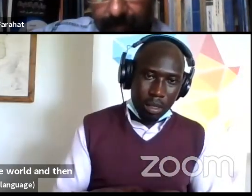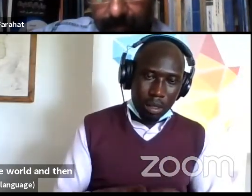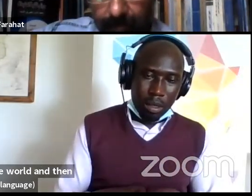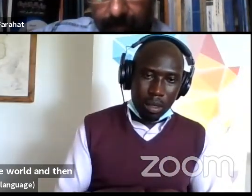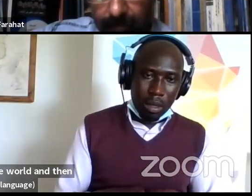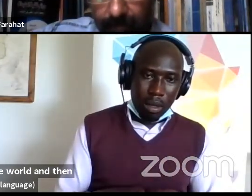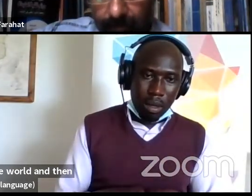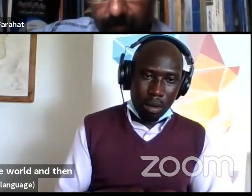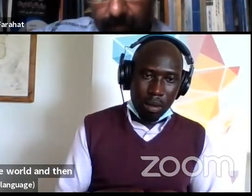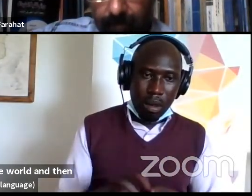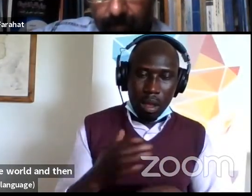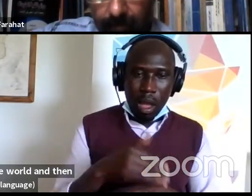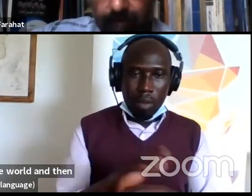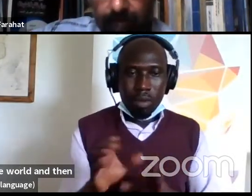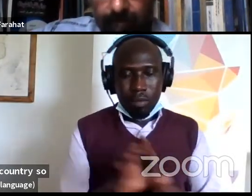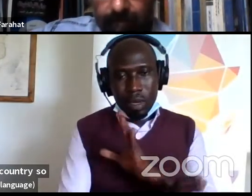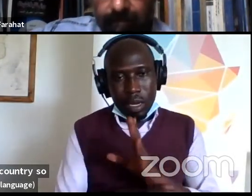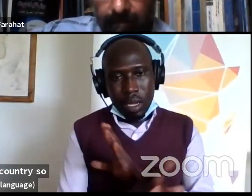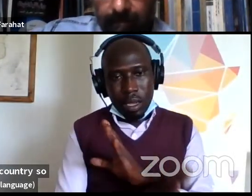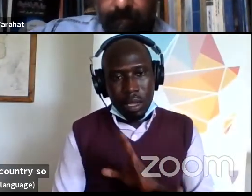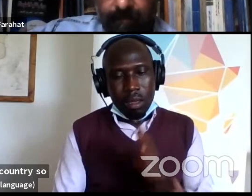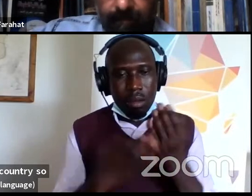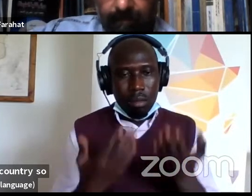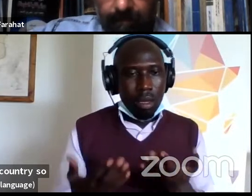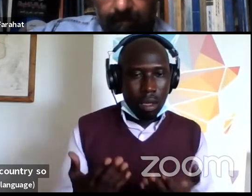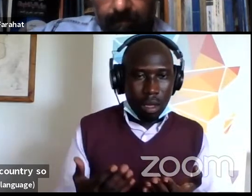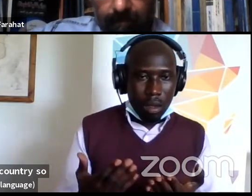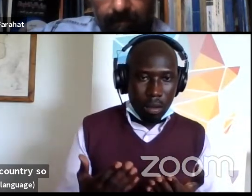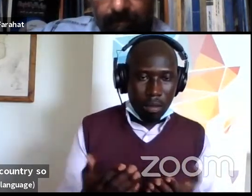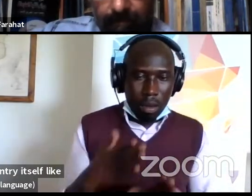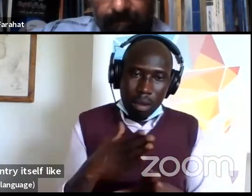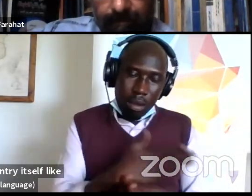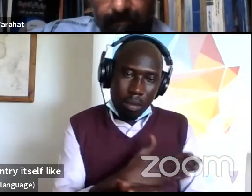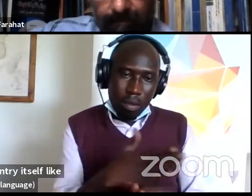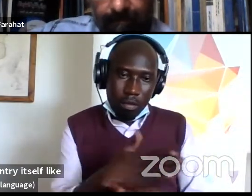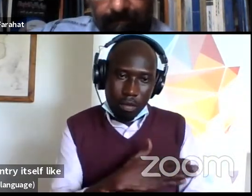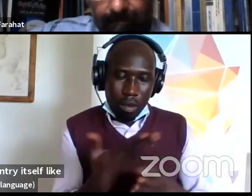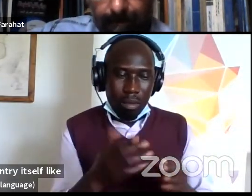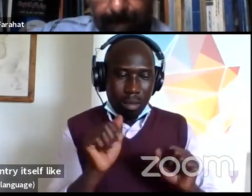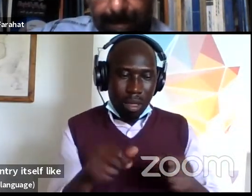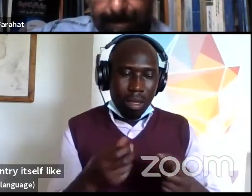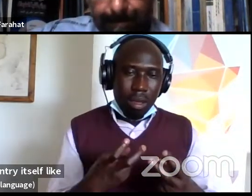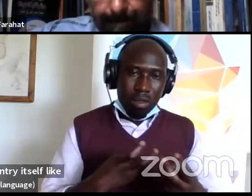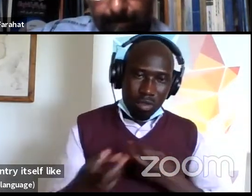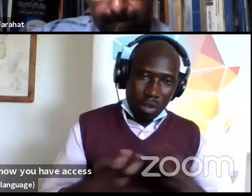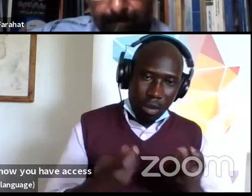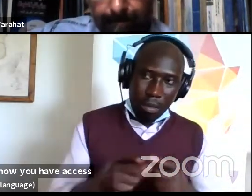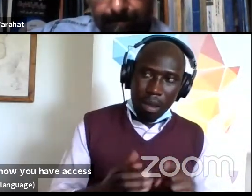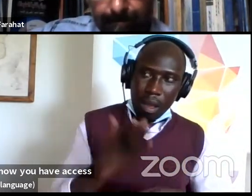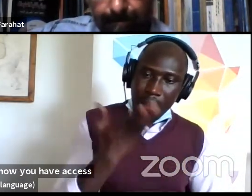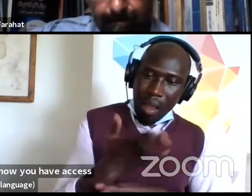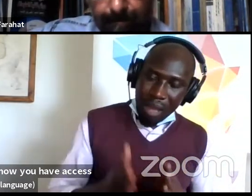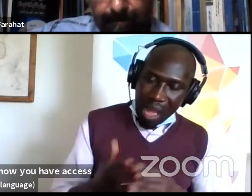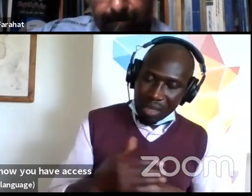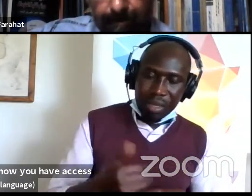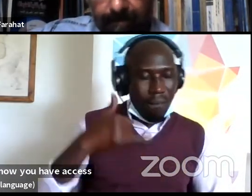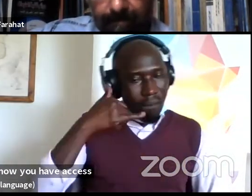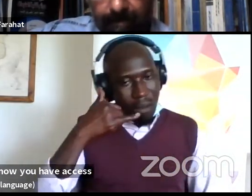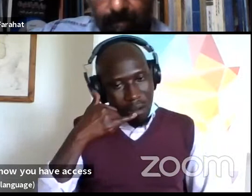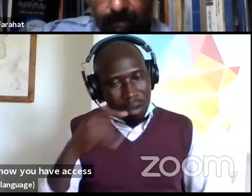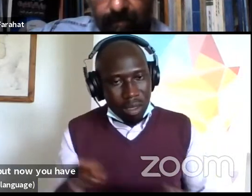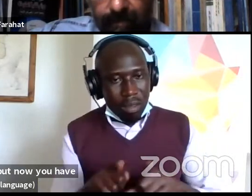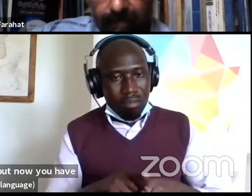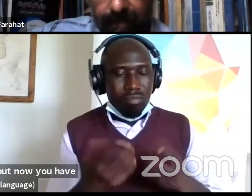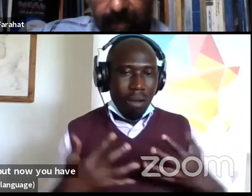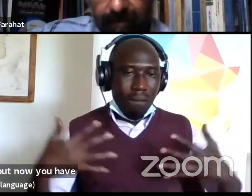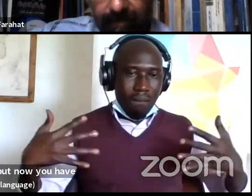the outside of the country itself, like before you had to travel, but now you have access to foreign. They're always afraid,